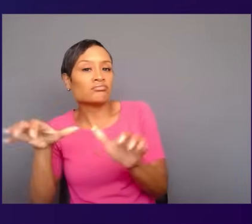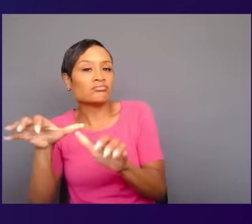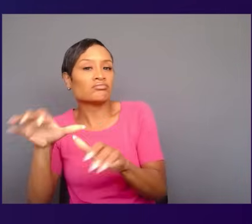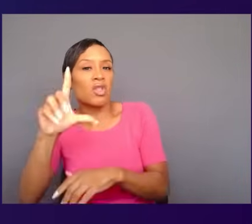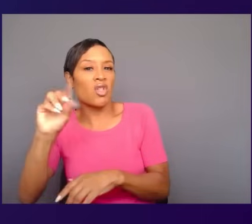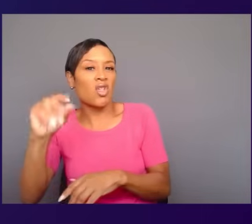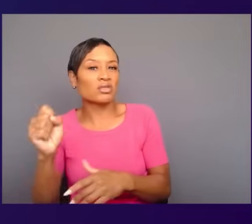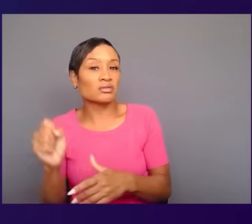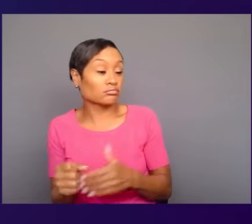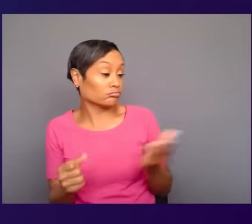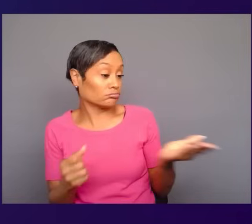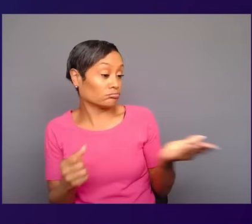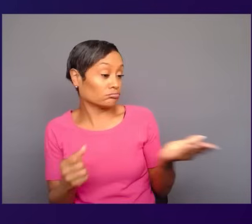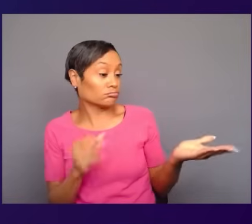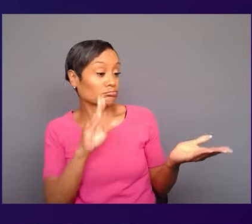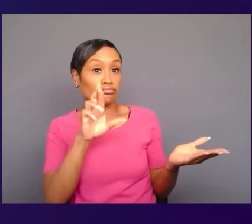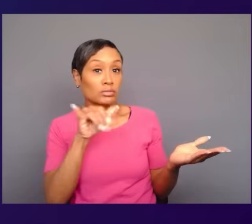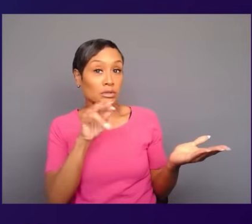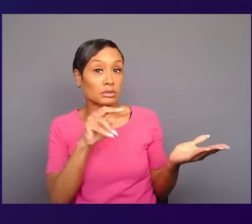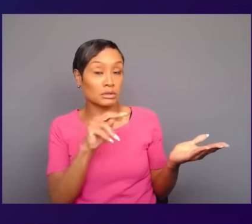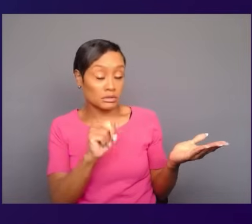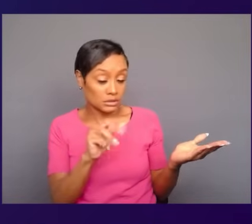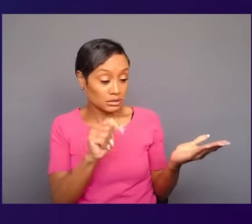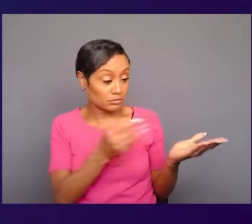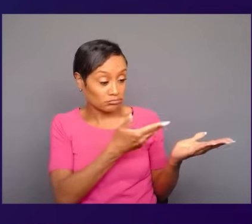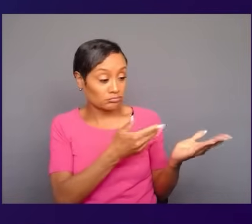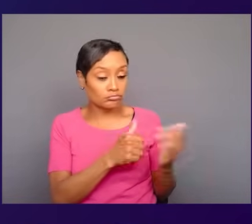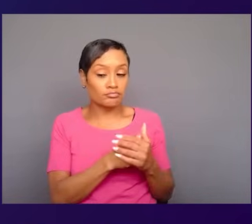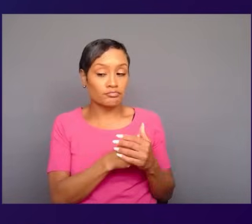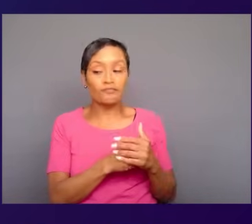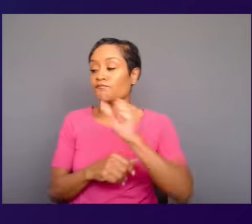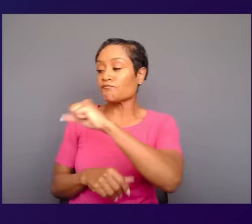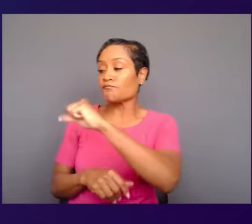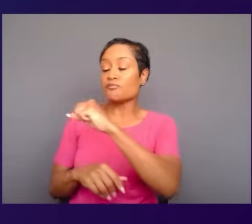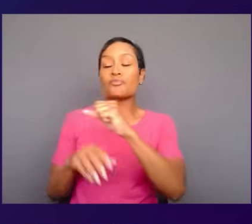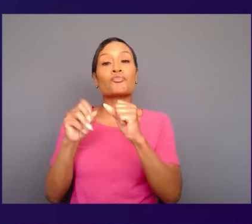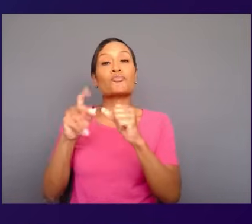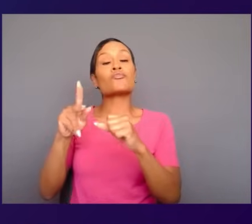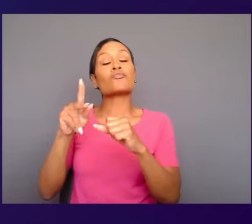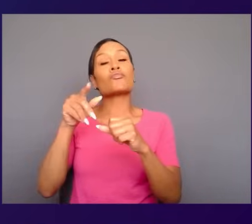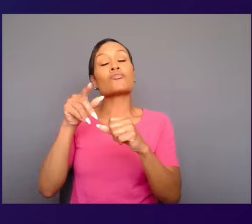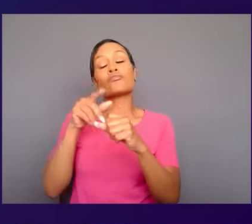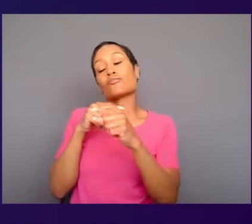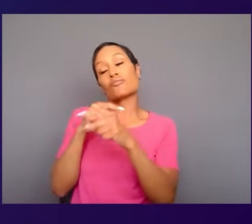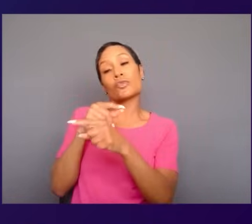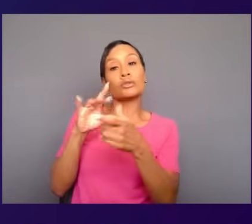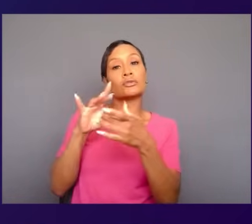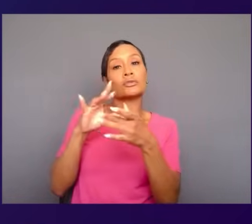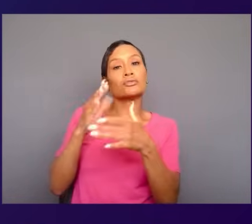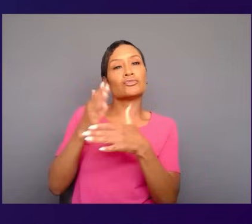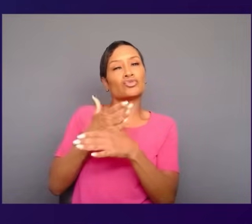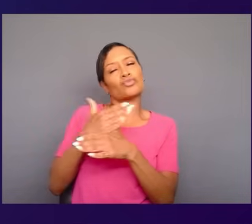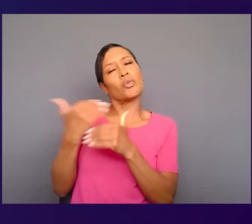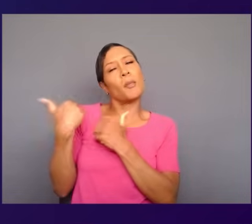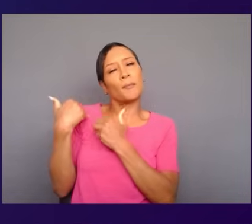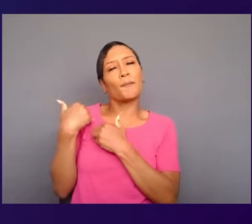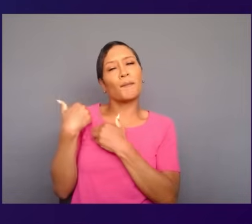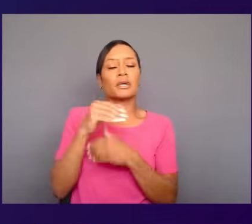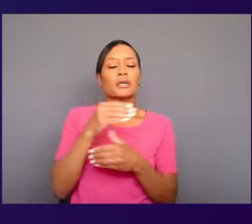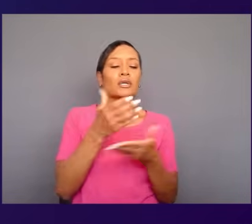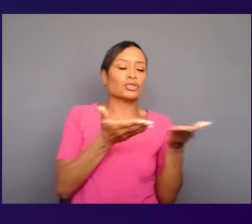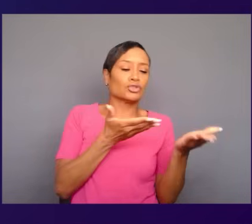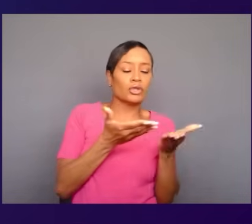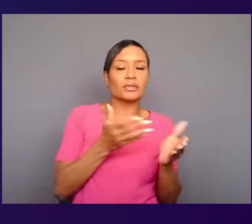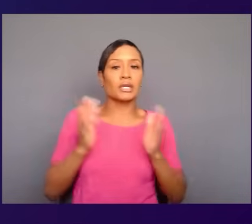do you, Brent? Yeah, so this secured model of where you are trying to share the responsibility between the service and the